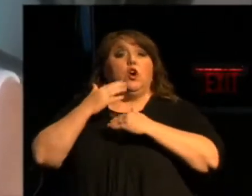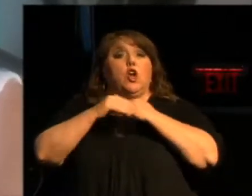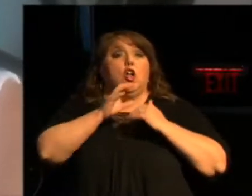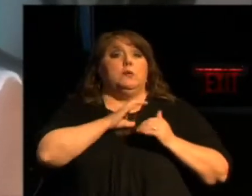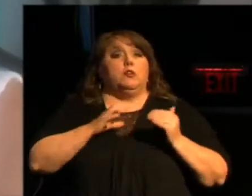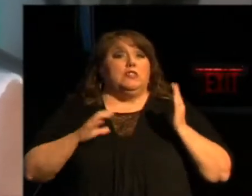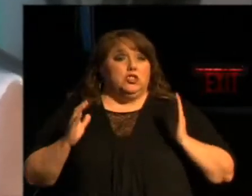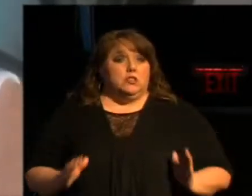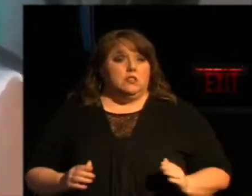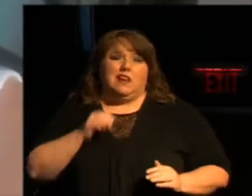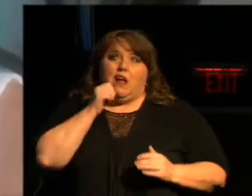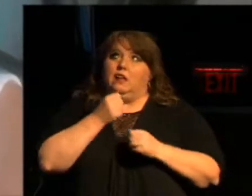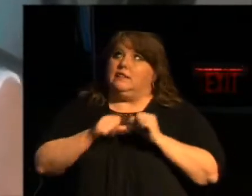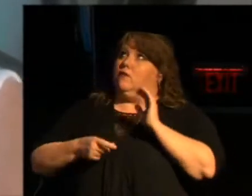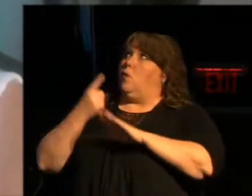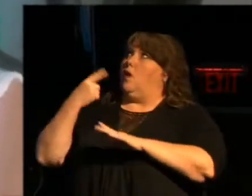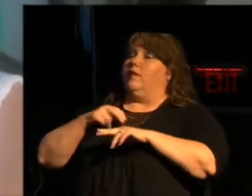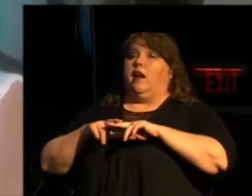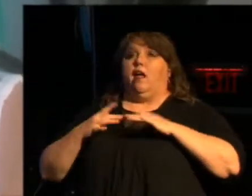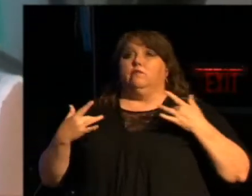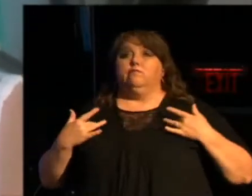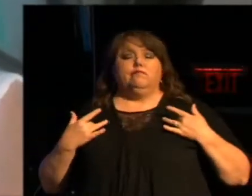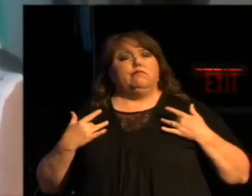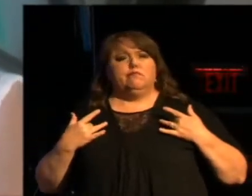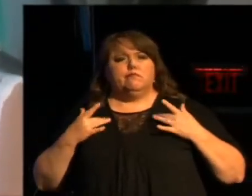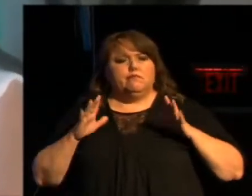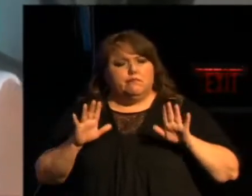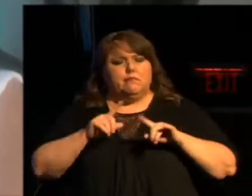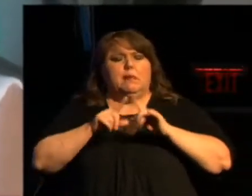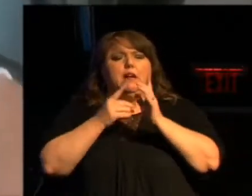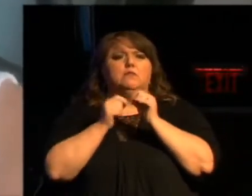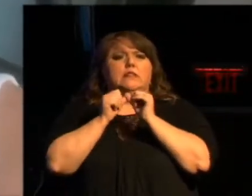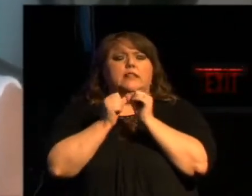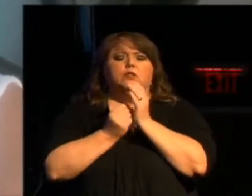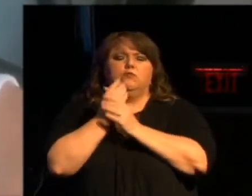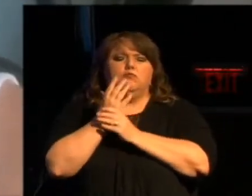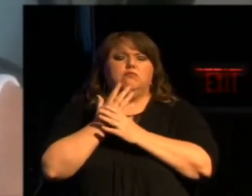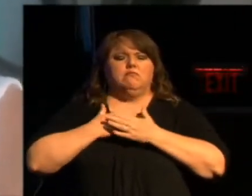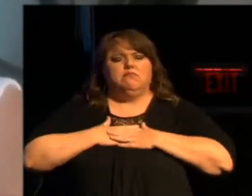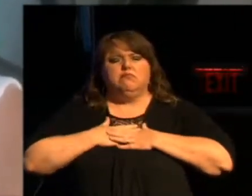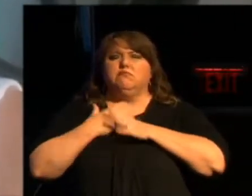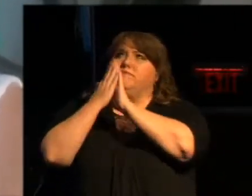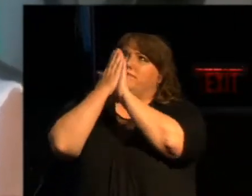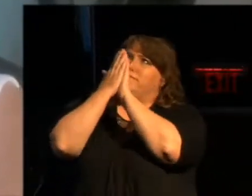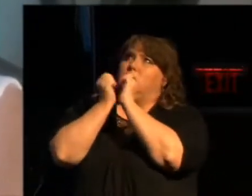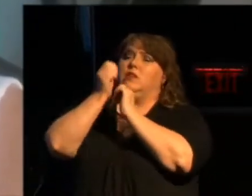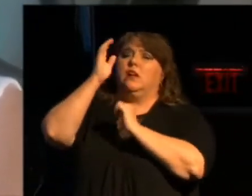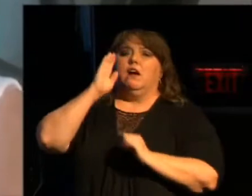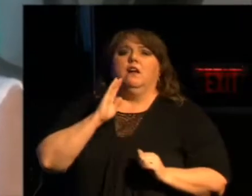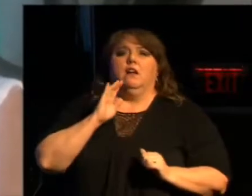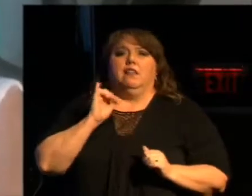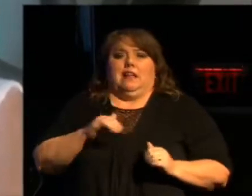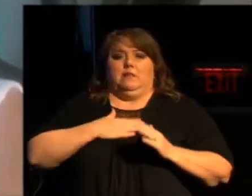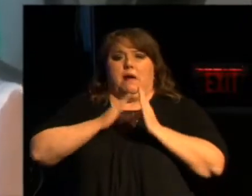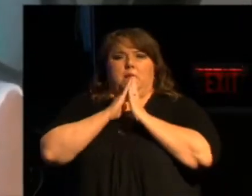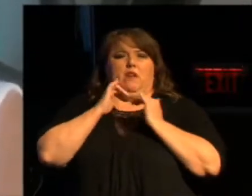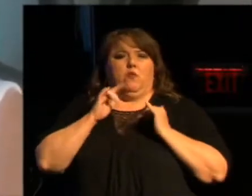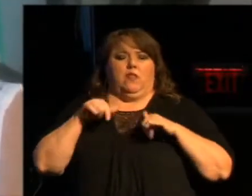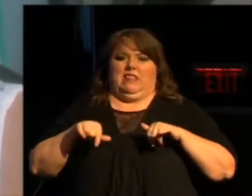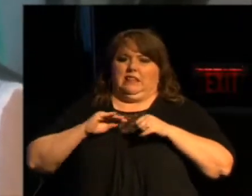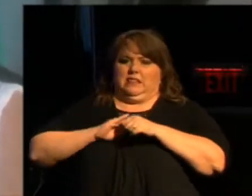saved once and then sit comfortably, but to keep growing, getting deeper, growing closer to God. And that has been my prayer for this